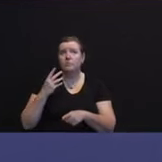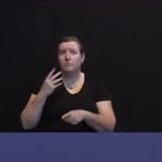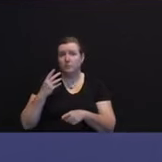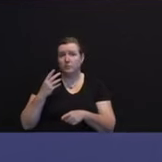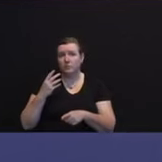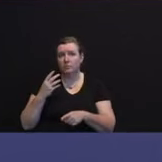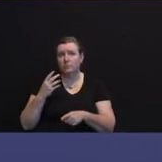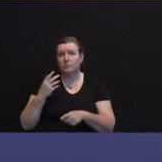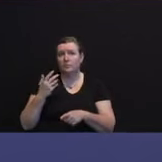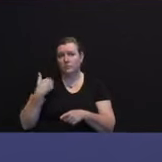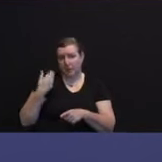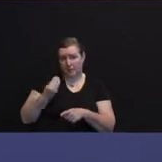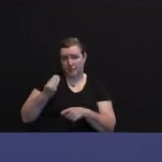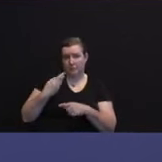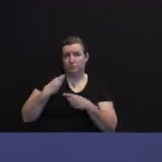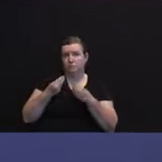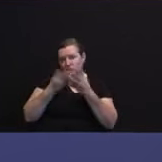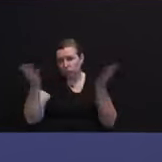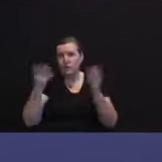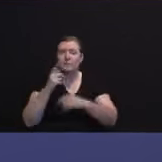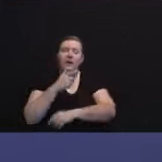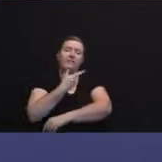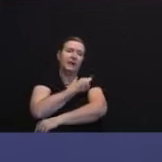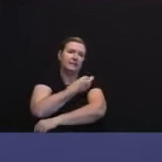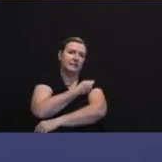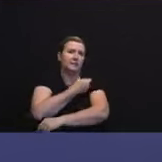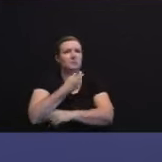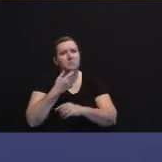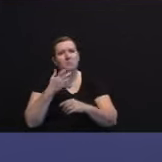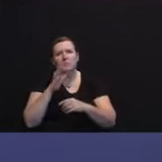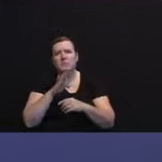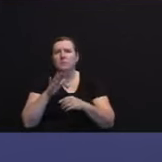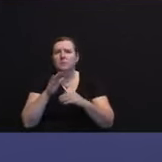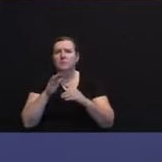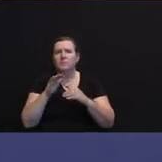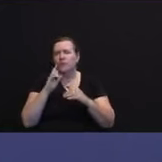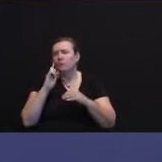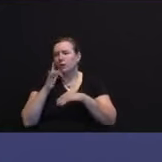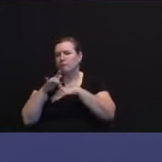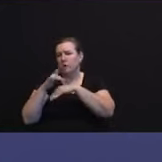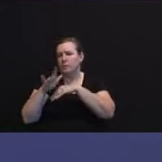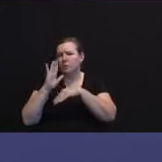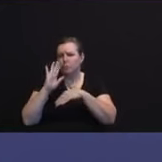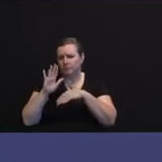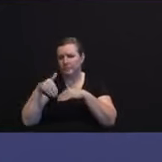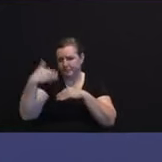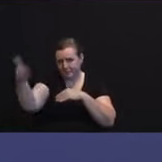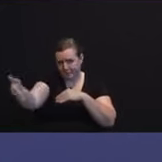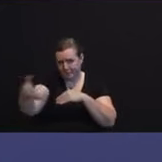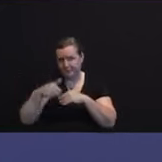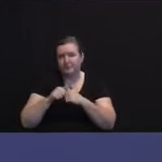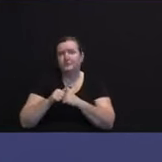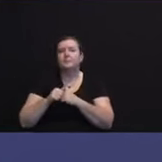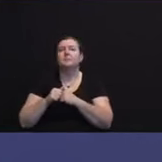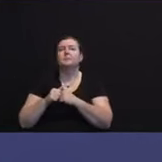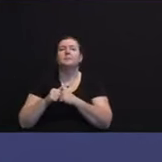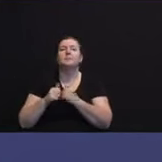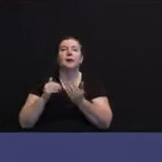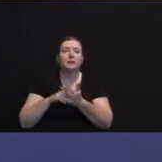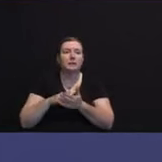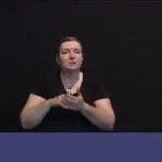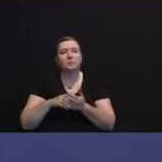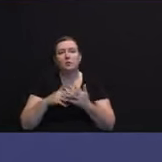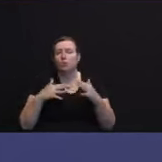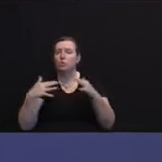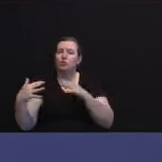is not forever. But we are in the throes of it right now. We are still at war. In fact, we're far more at war than we were a month or two